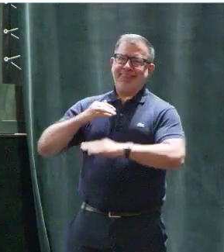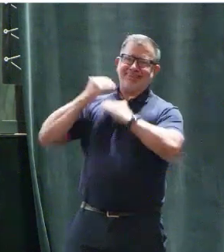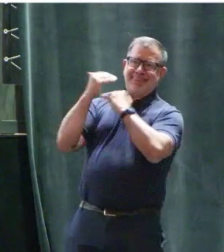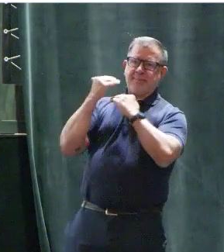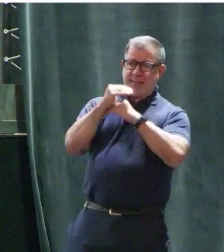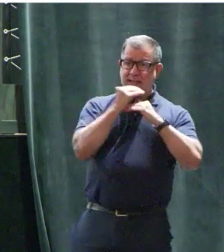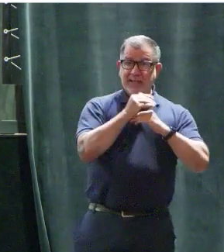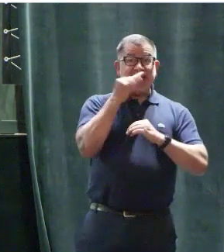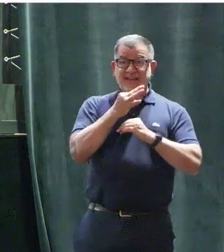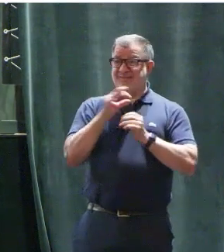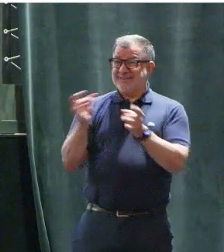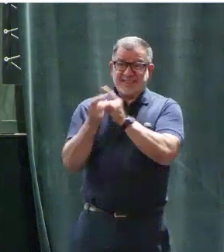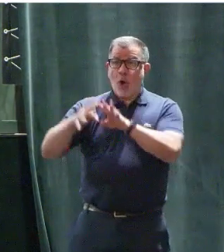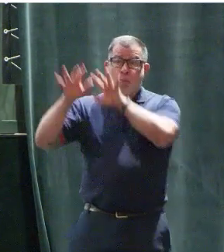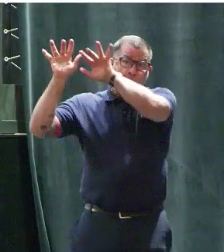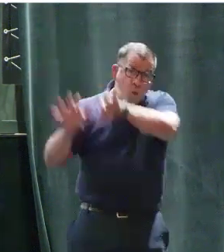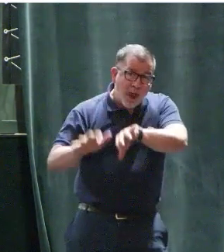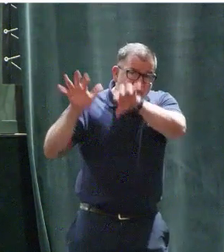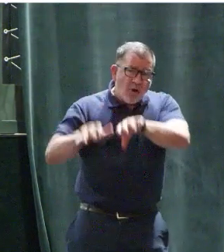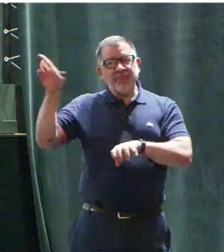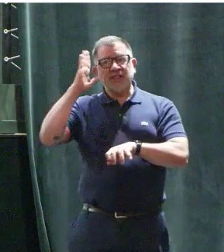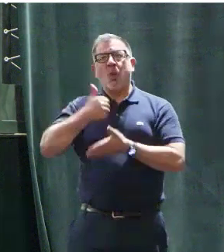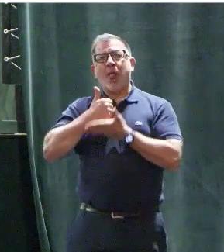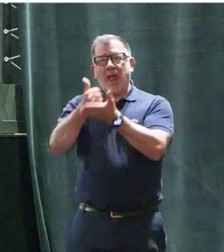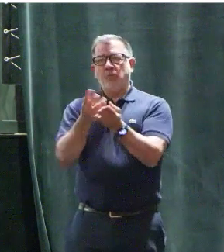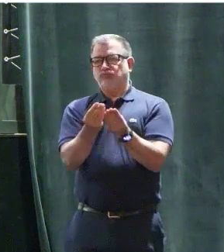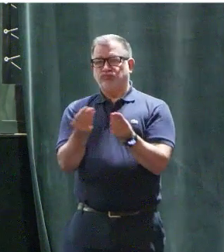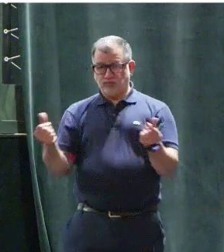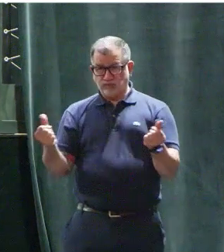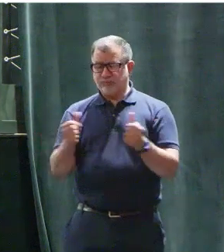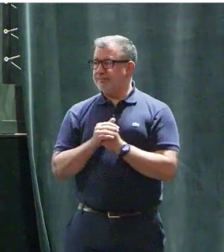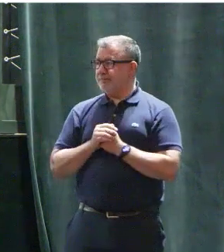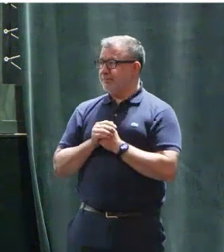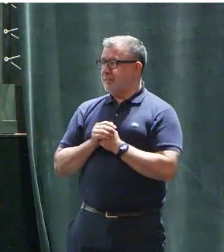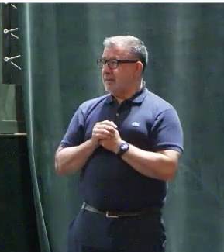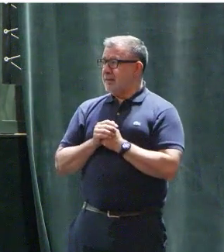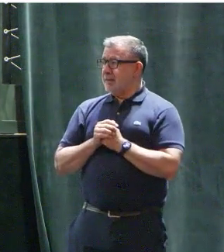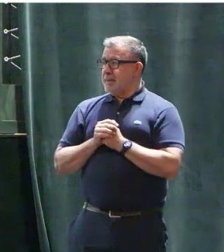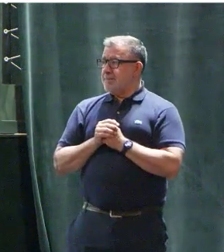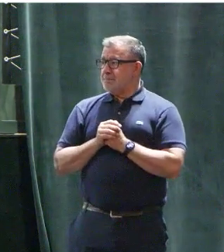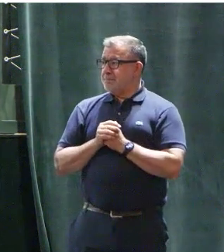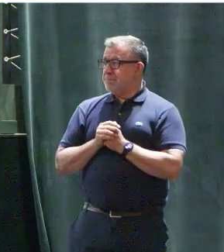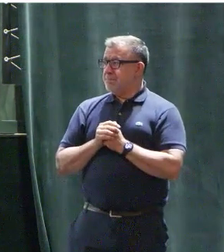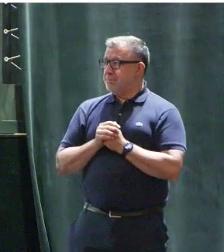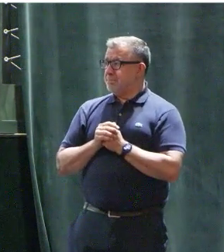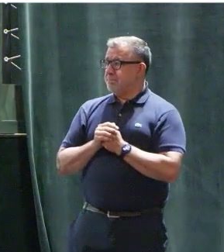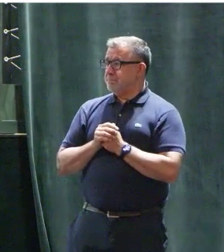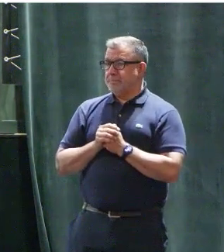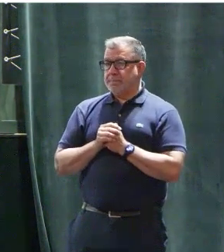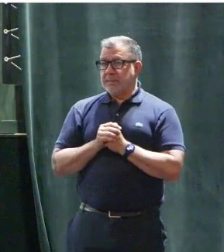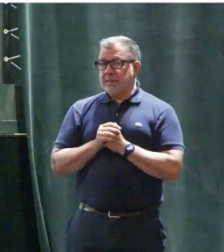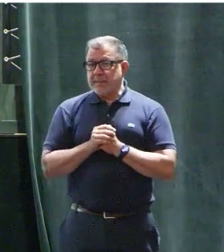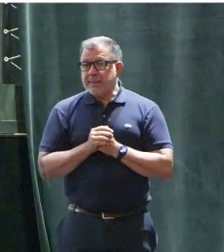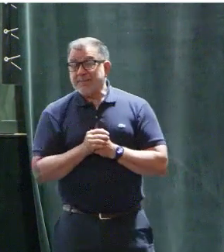events. We also want to make sure that folks keep in mind that there are a number